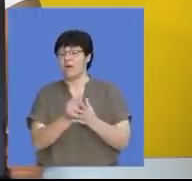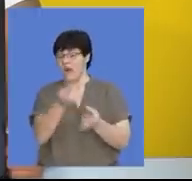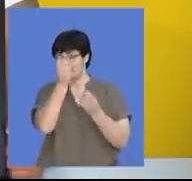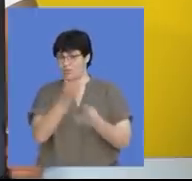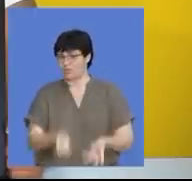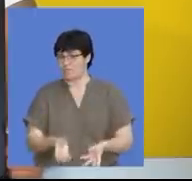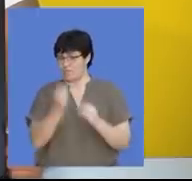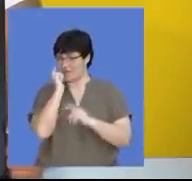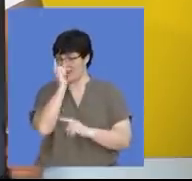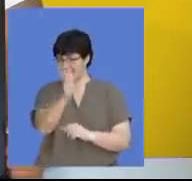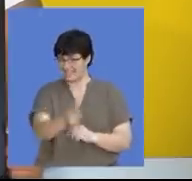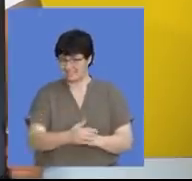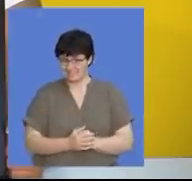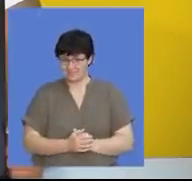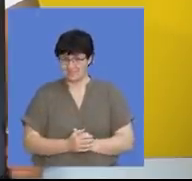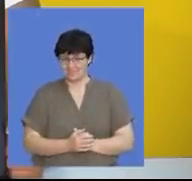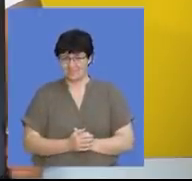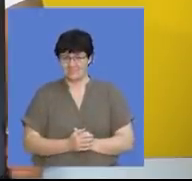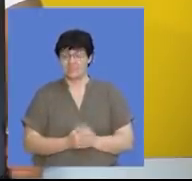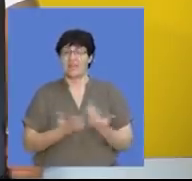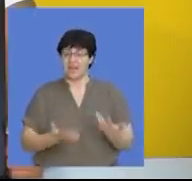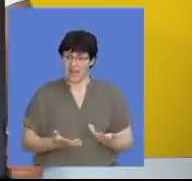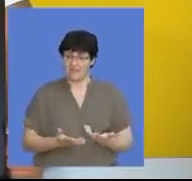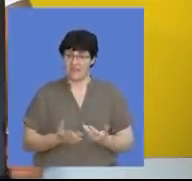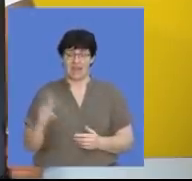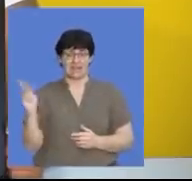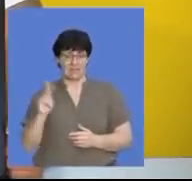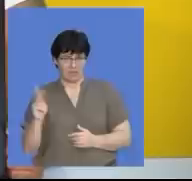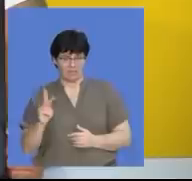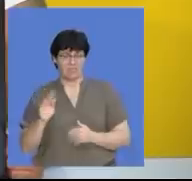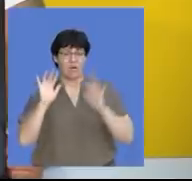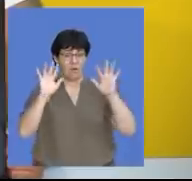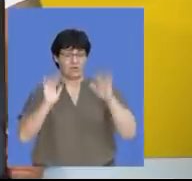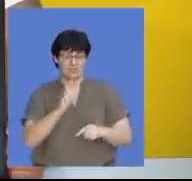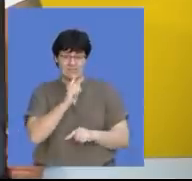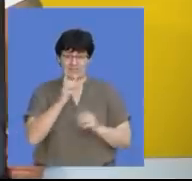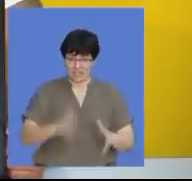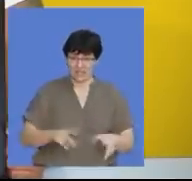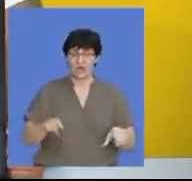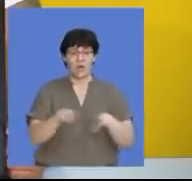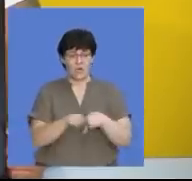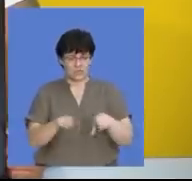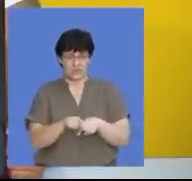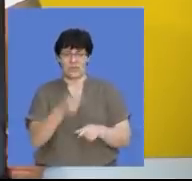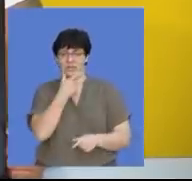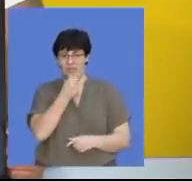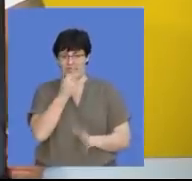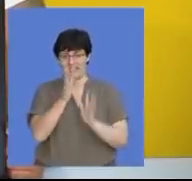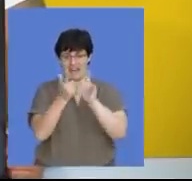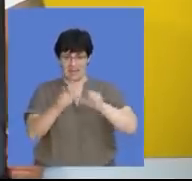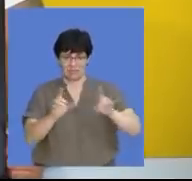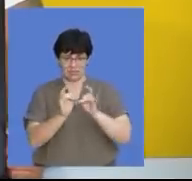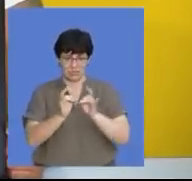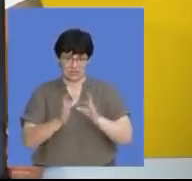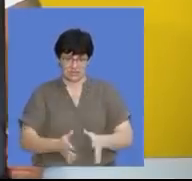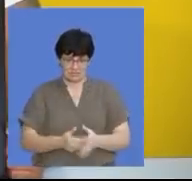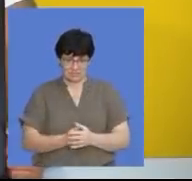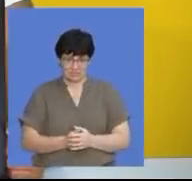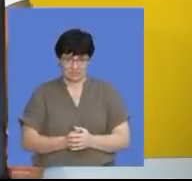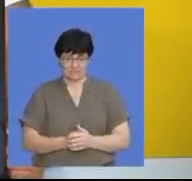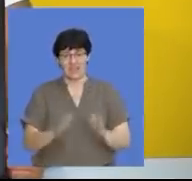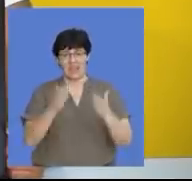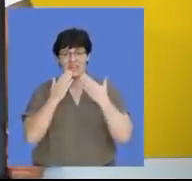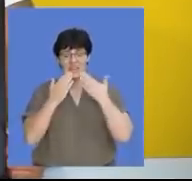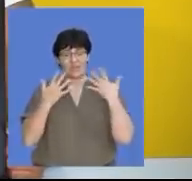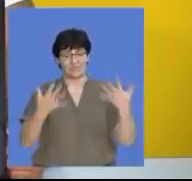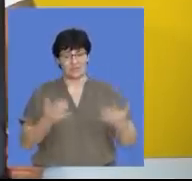those details later on in the show. I've got Camelin, our awesome teacher, as well as Nicolene, our sign language interpreter. Thank